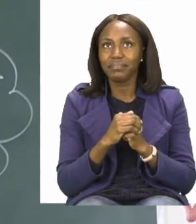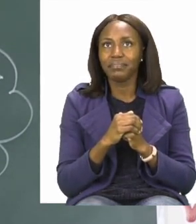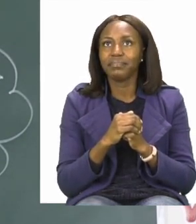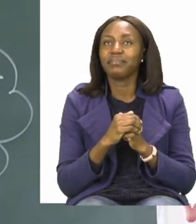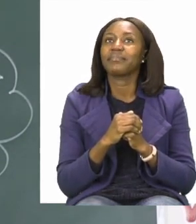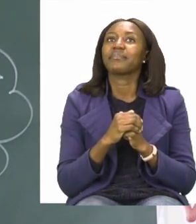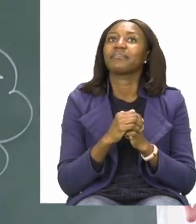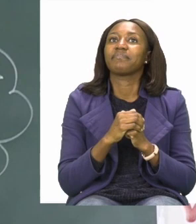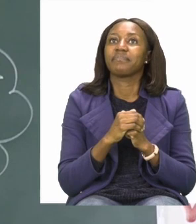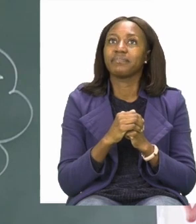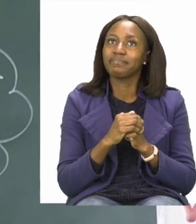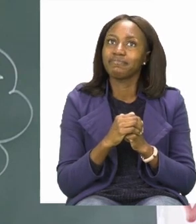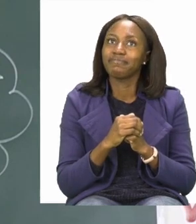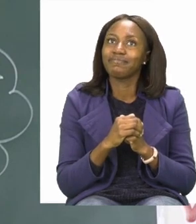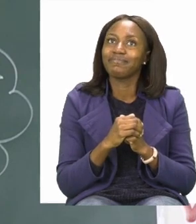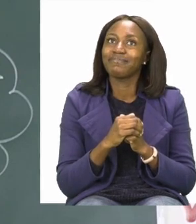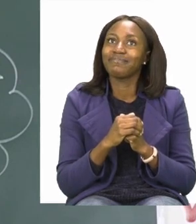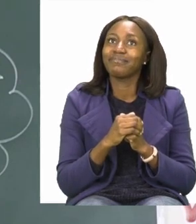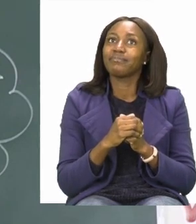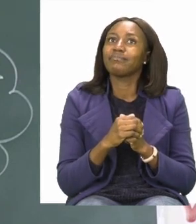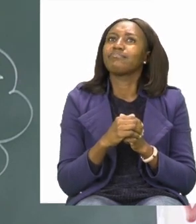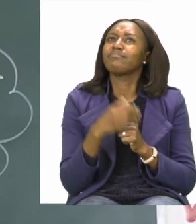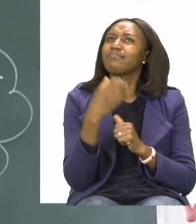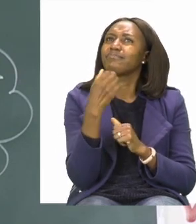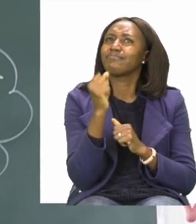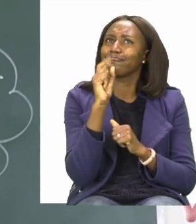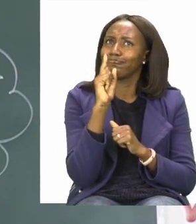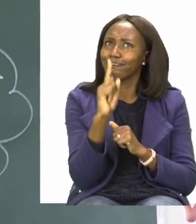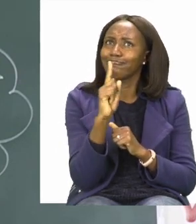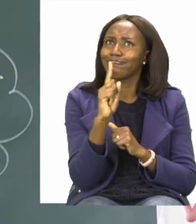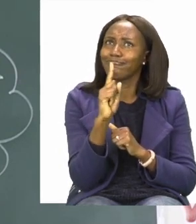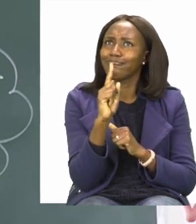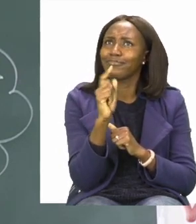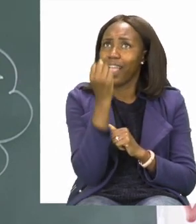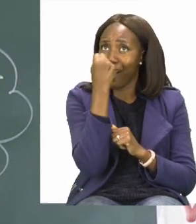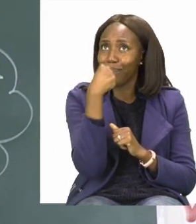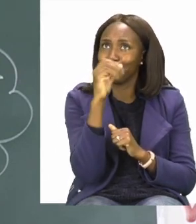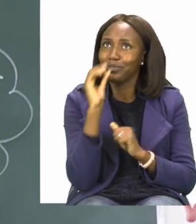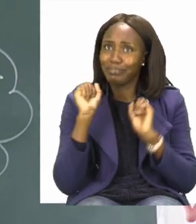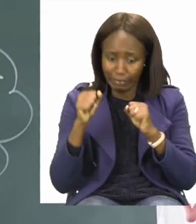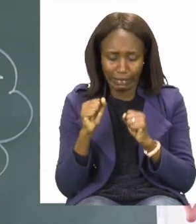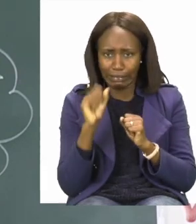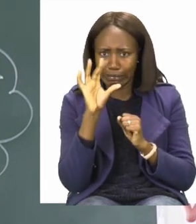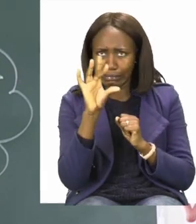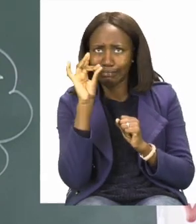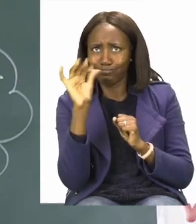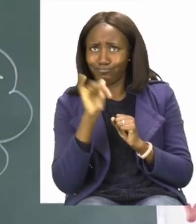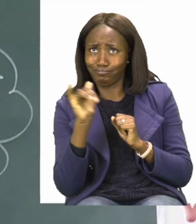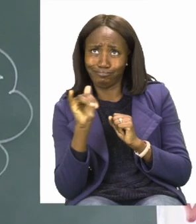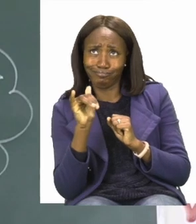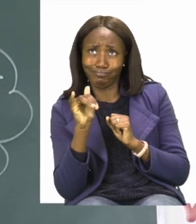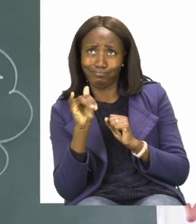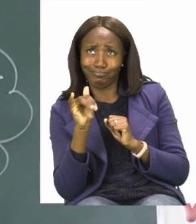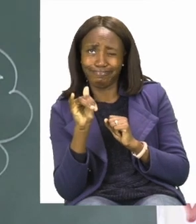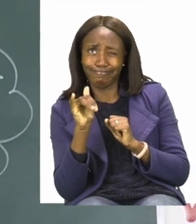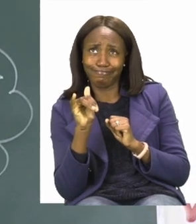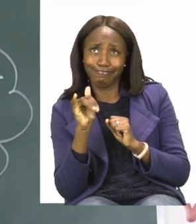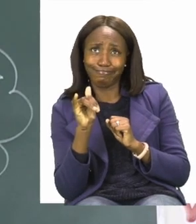tree. We have one more apple left together, and I'm going to try